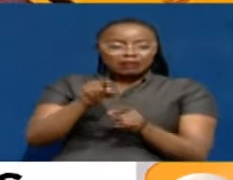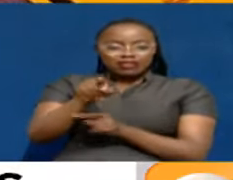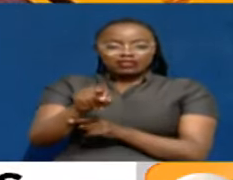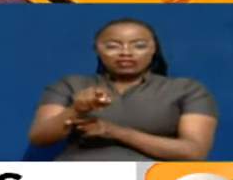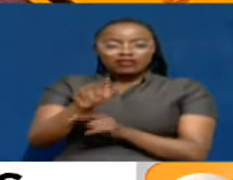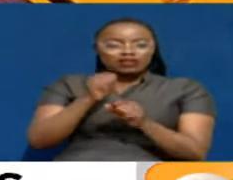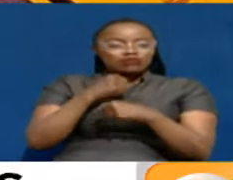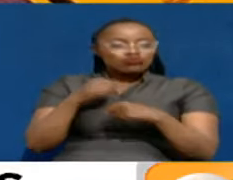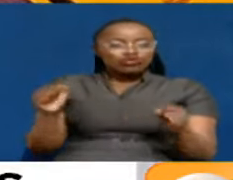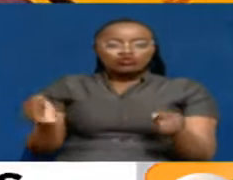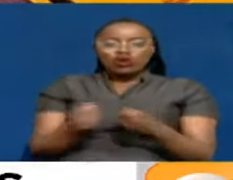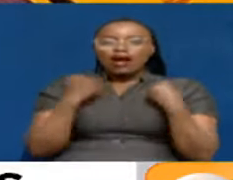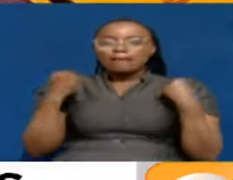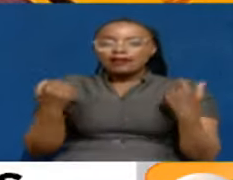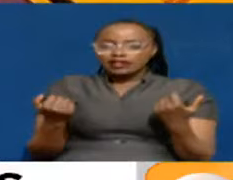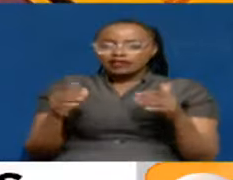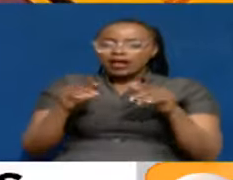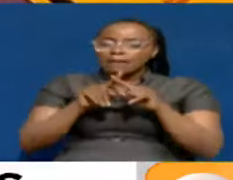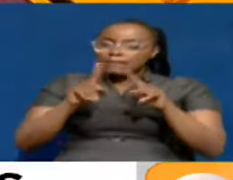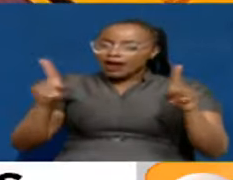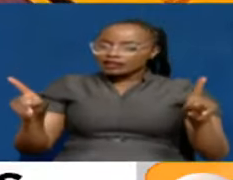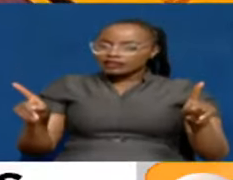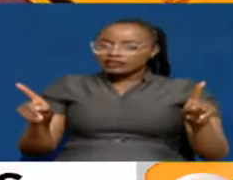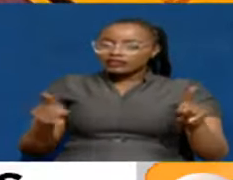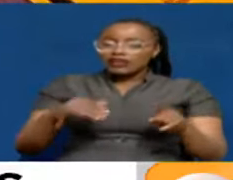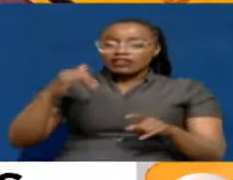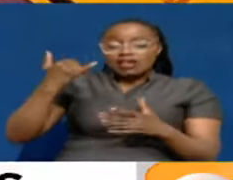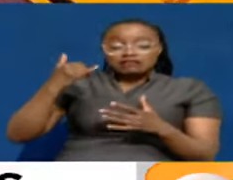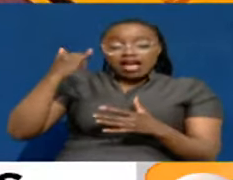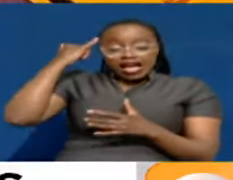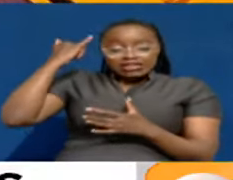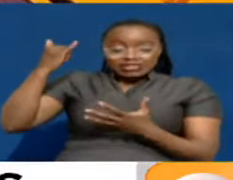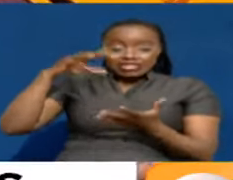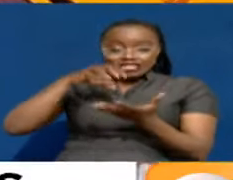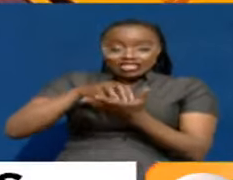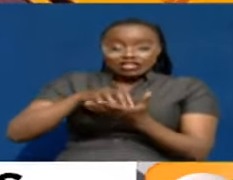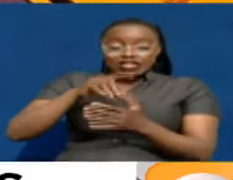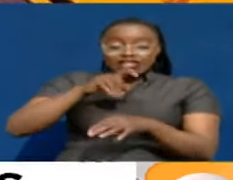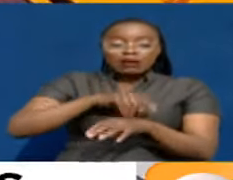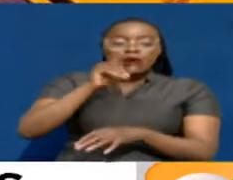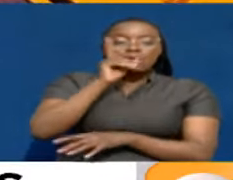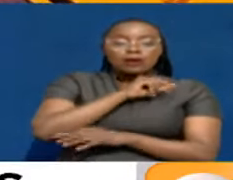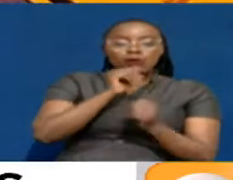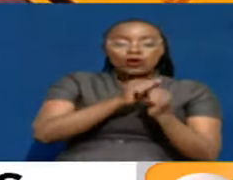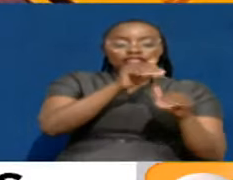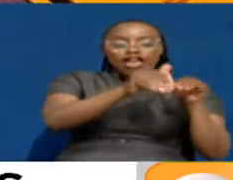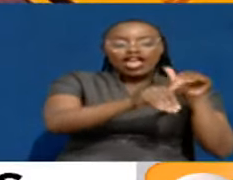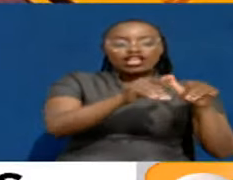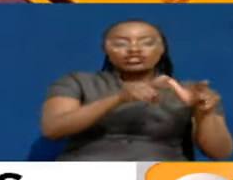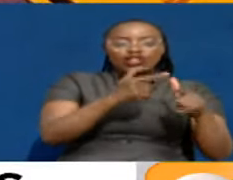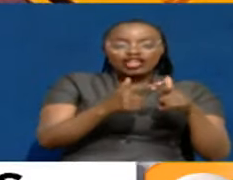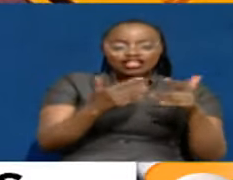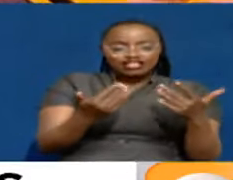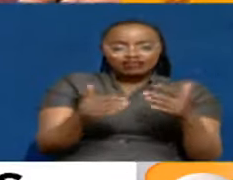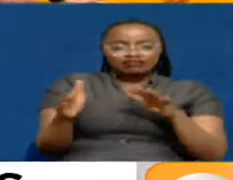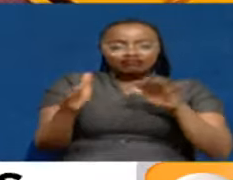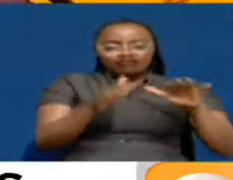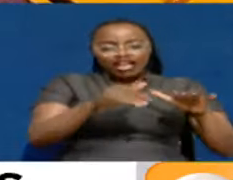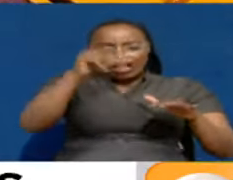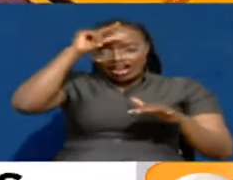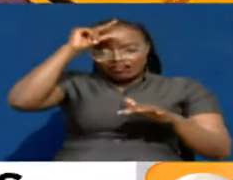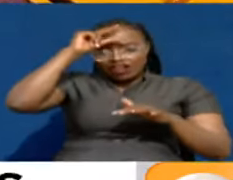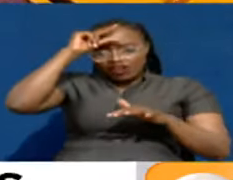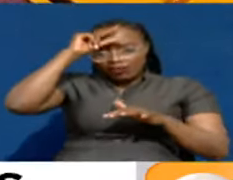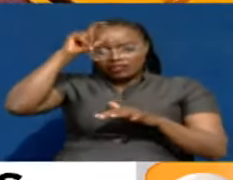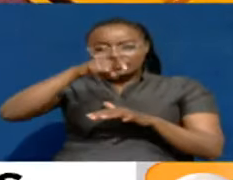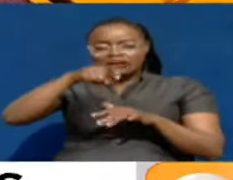would not have been the case. However, the ideal scenario should be, once we are done with an election, then the